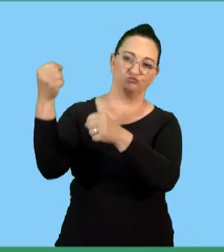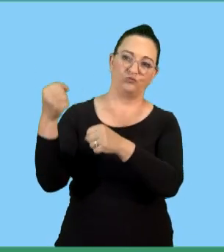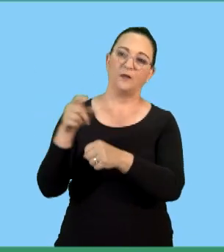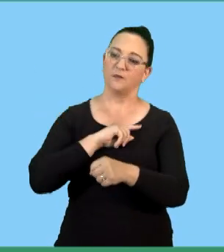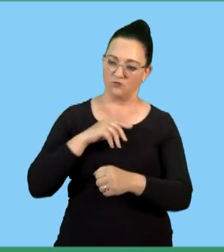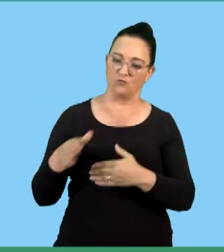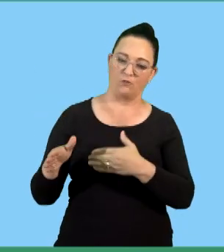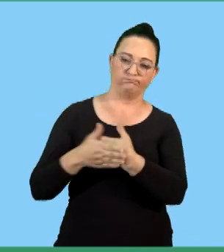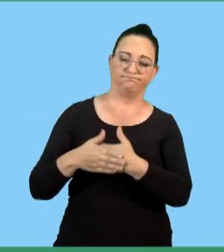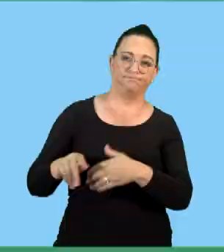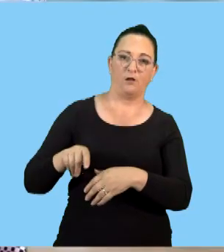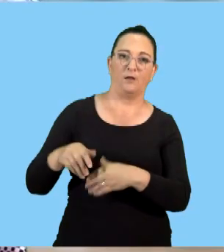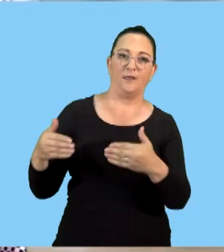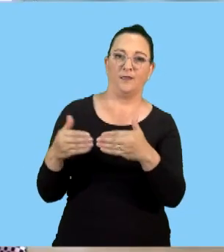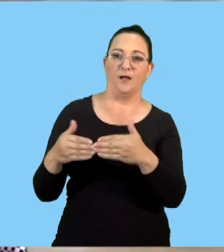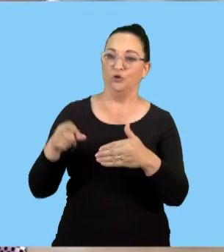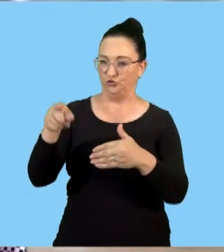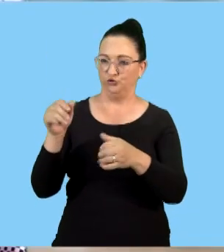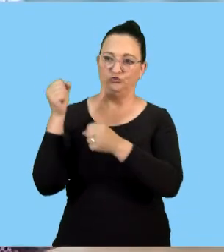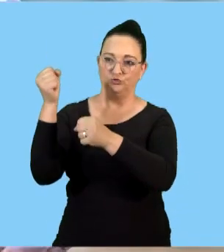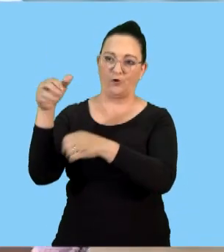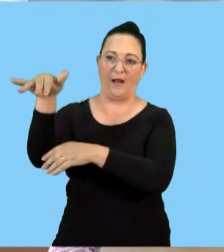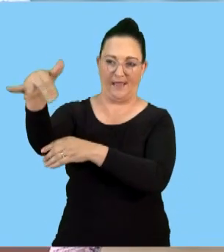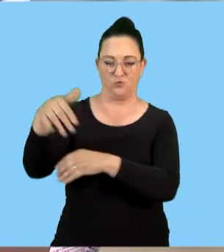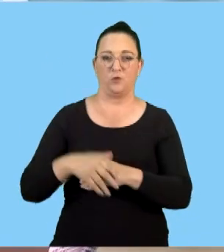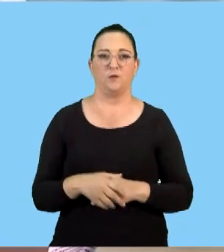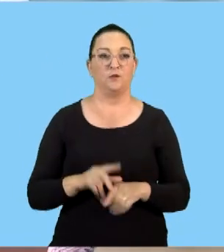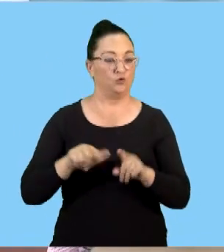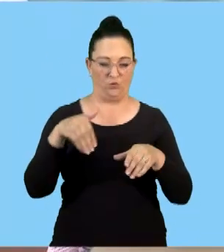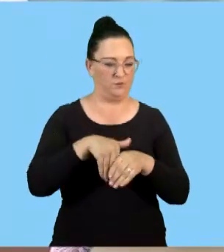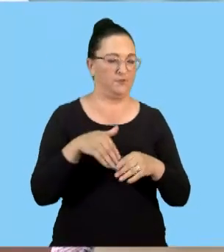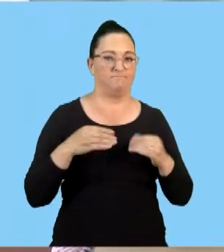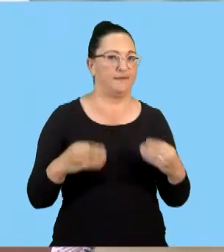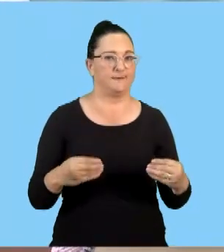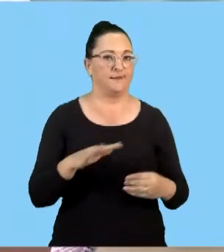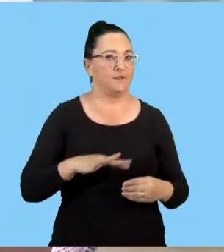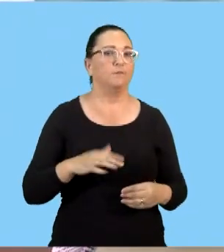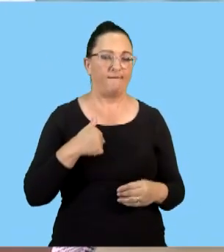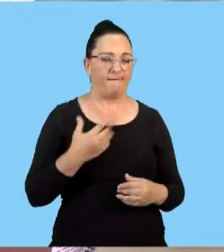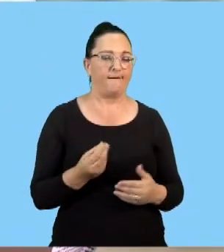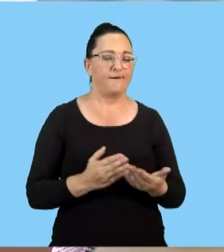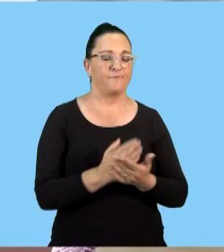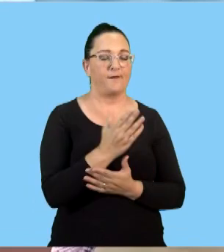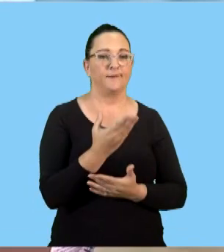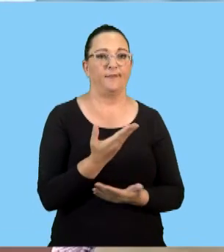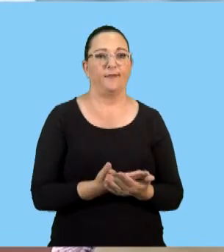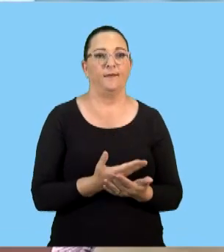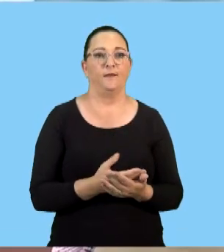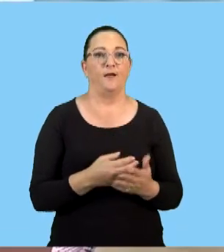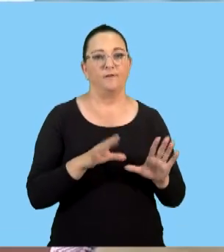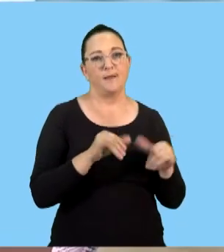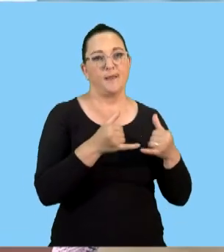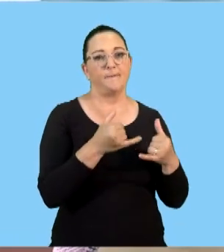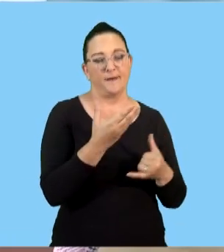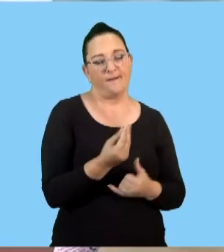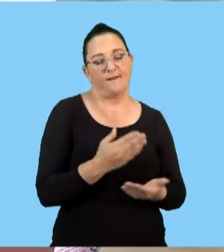can lock the gate and tell you to go strike outside the business. So I have the right to do that as the